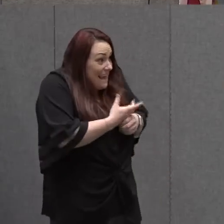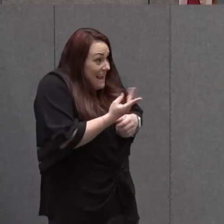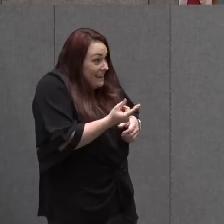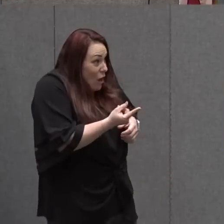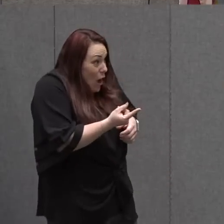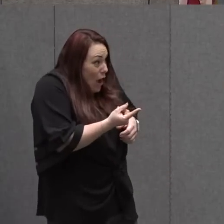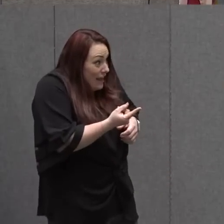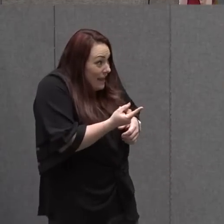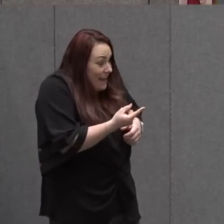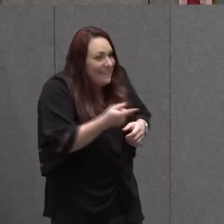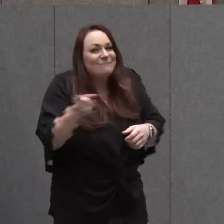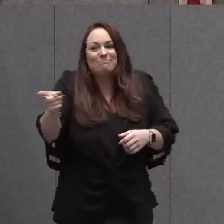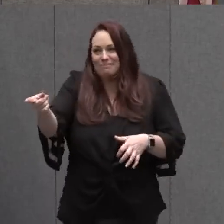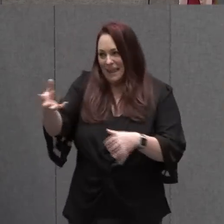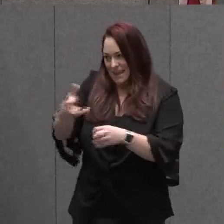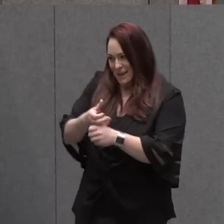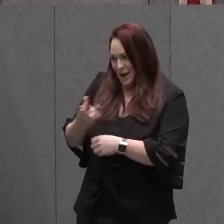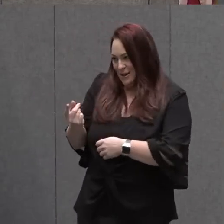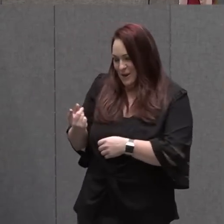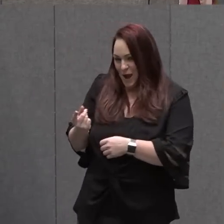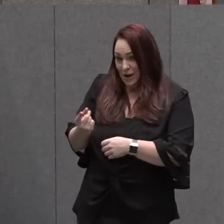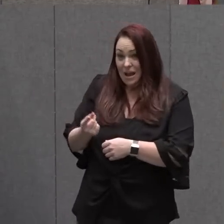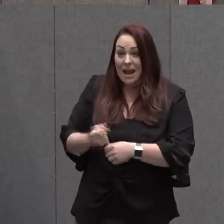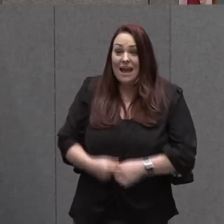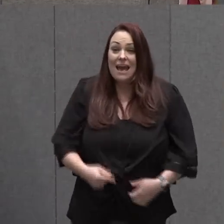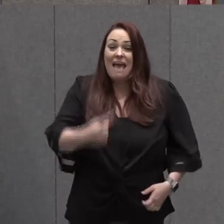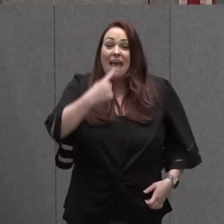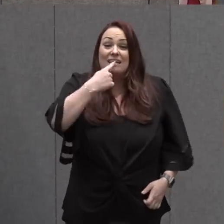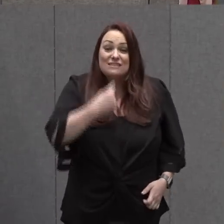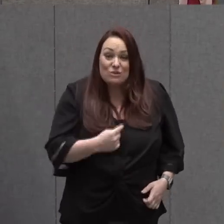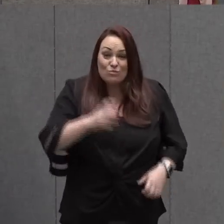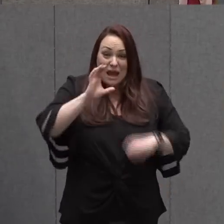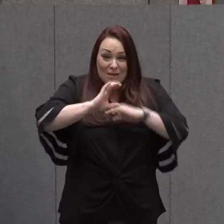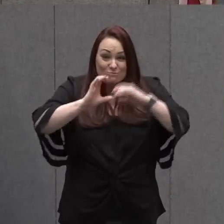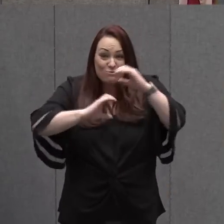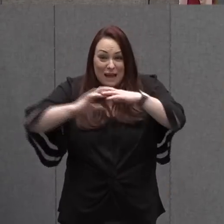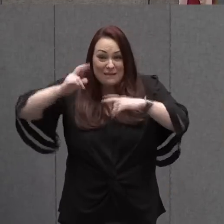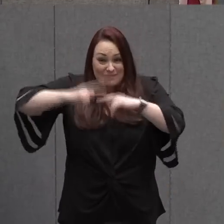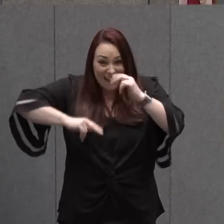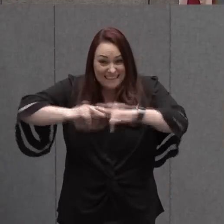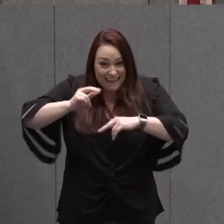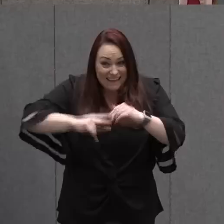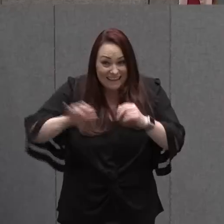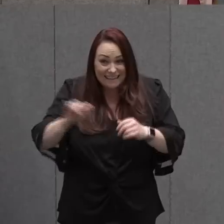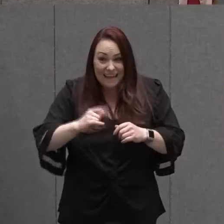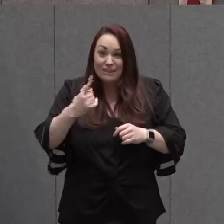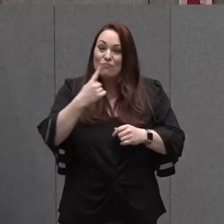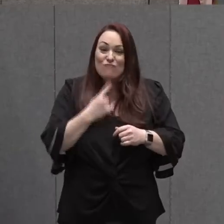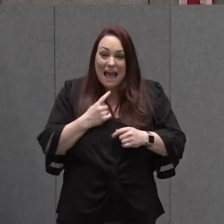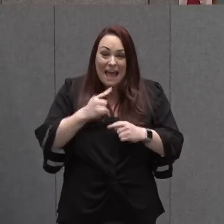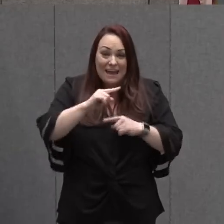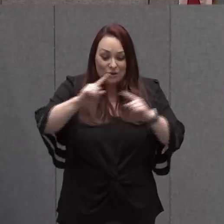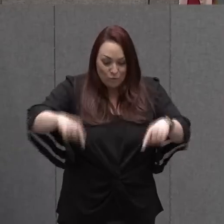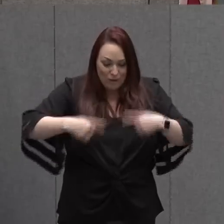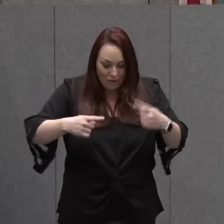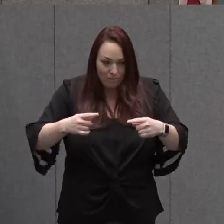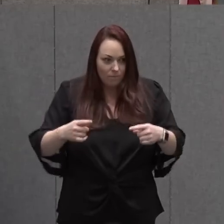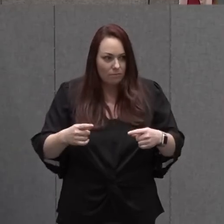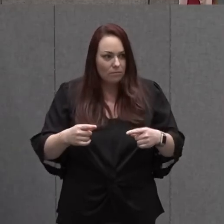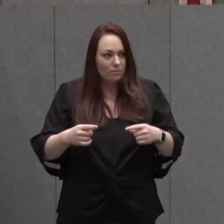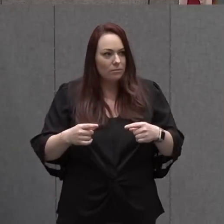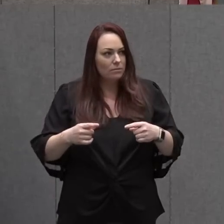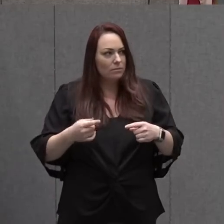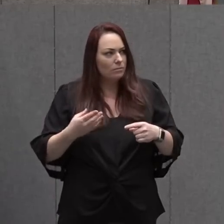He got a dog. And it's a red brick building, kind of like the red wheelbarrow and then the blue. What was